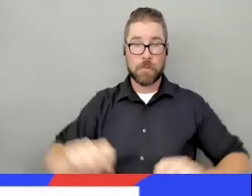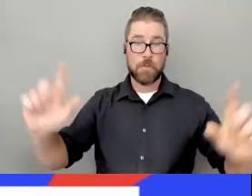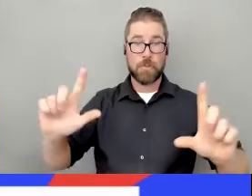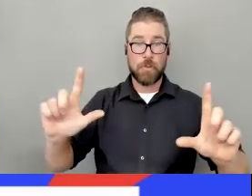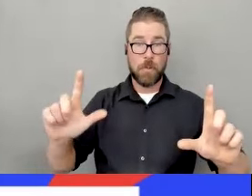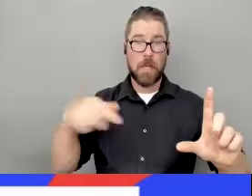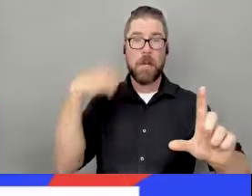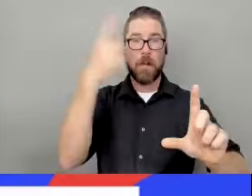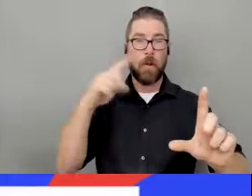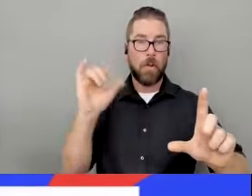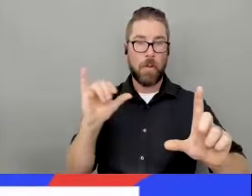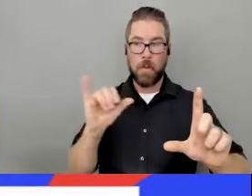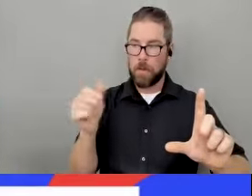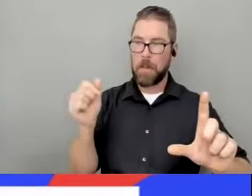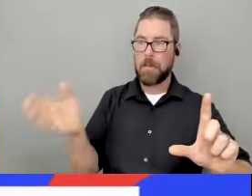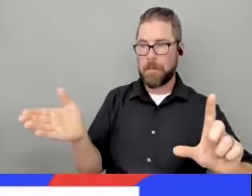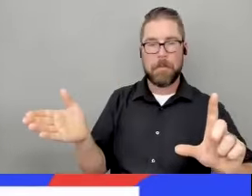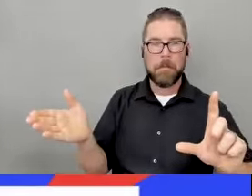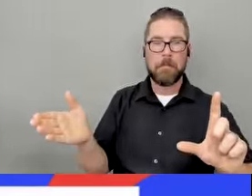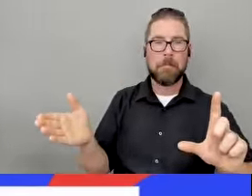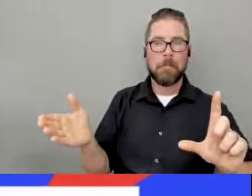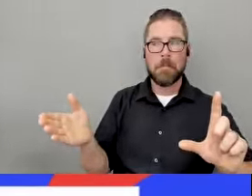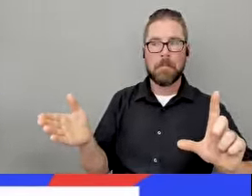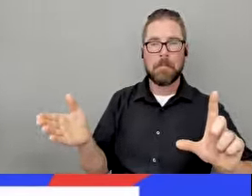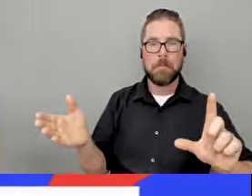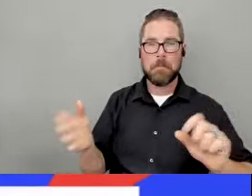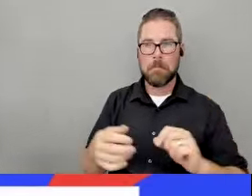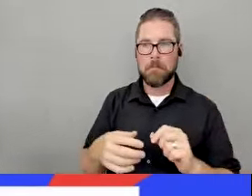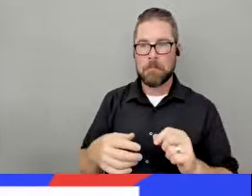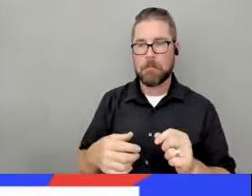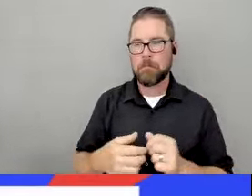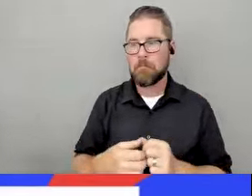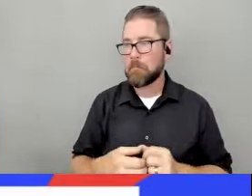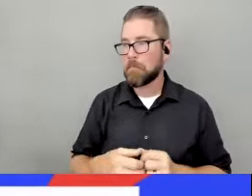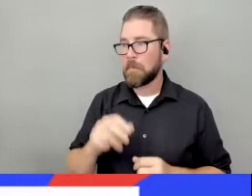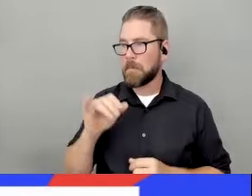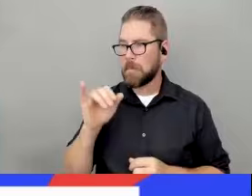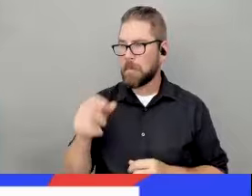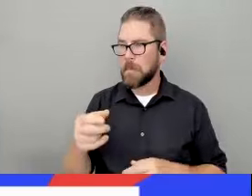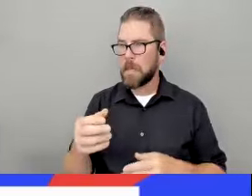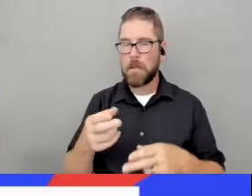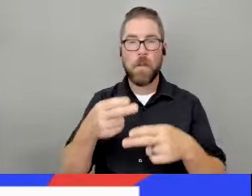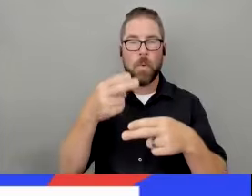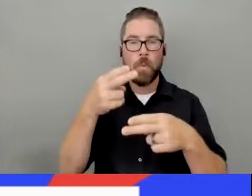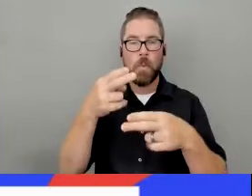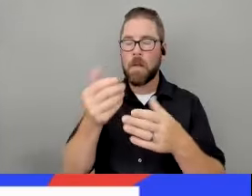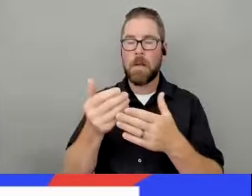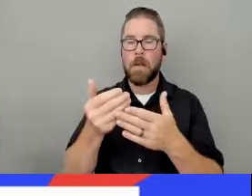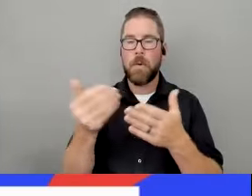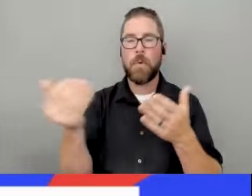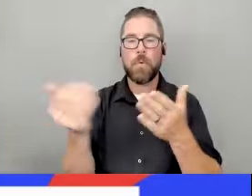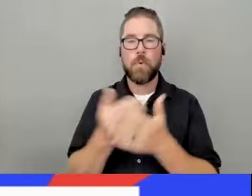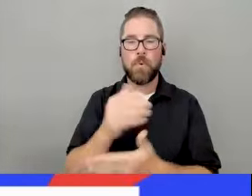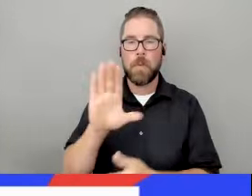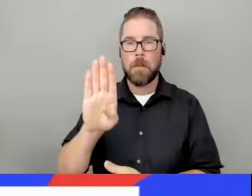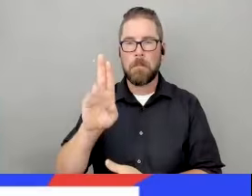And I think I said earlier, or if I haven't said it yet, this new bulb equals new assignment, new video assignment, but